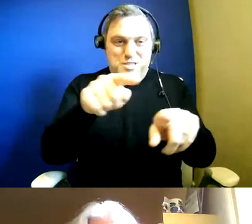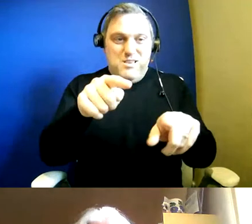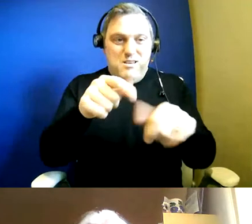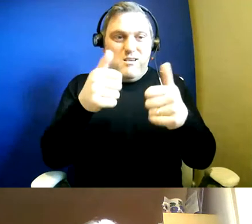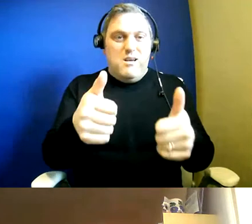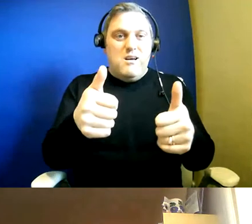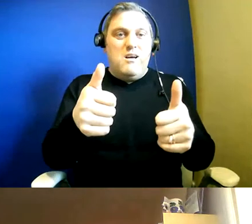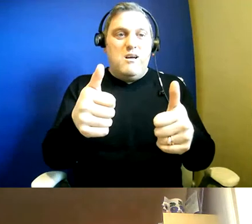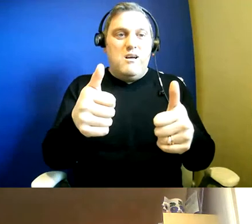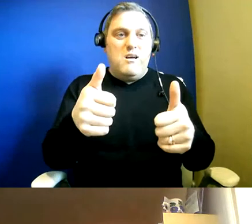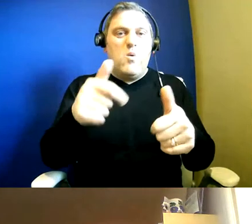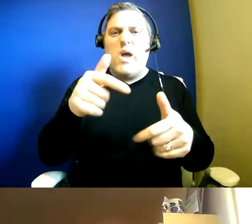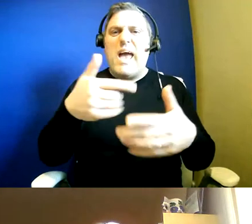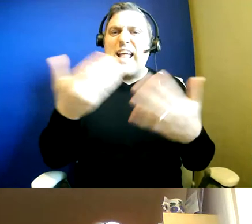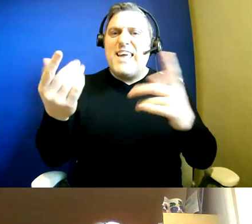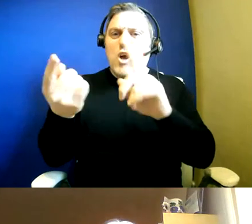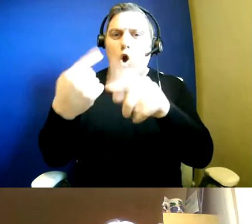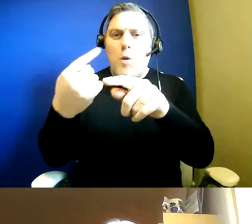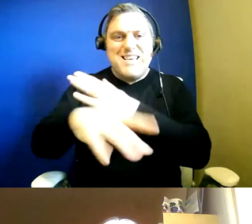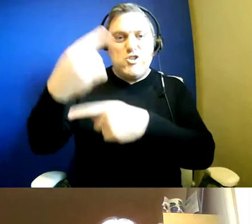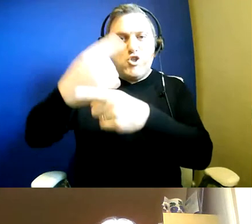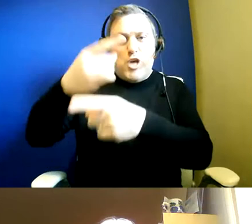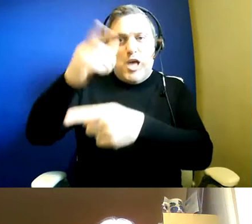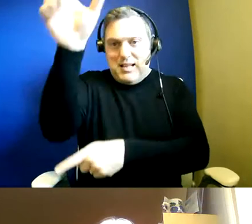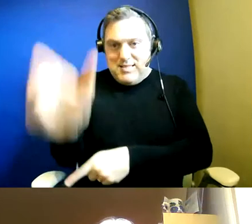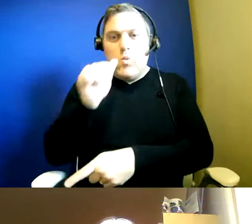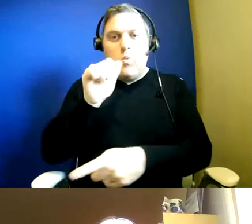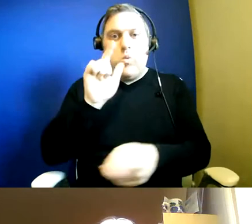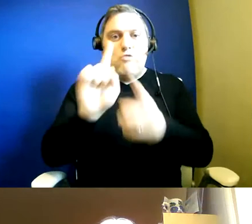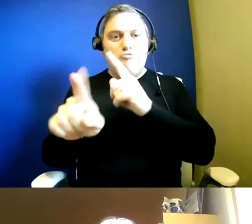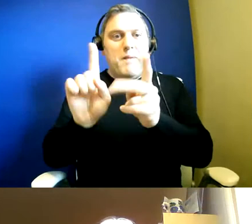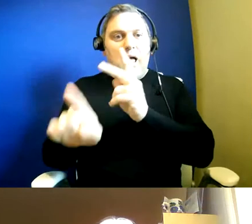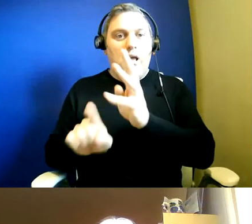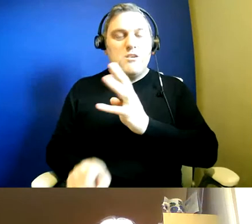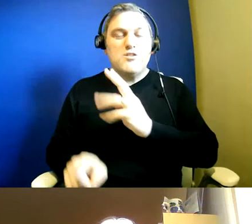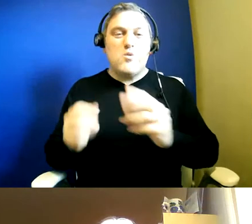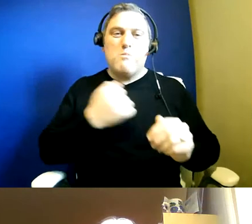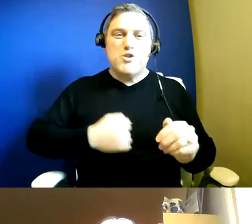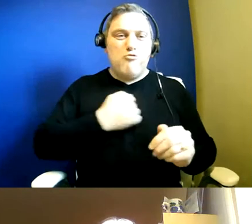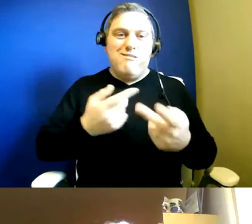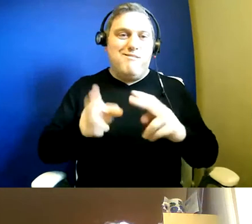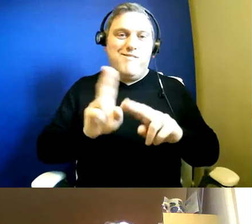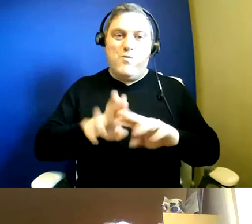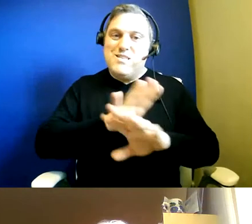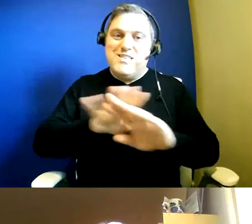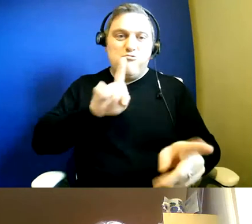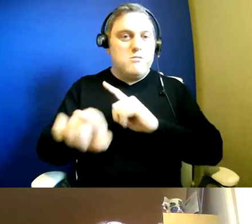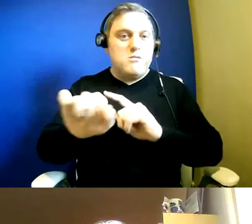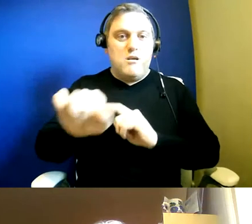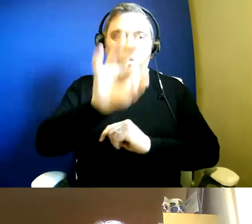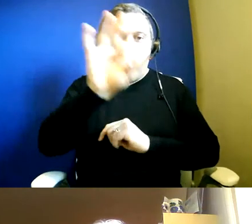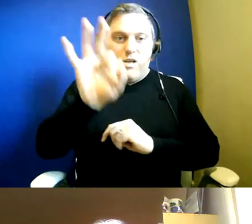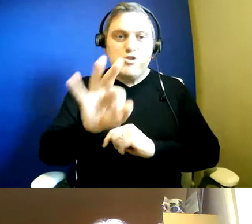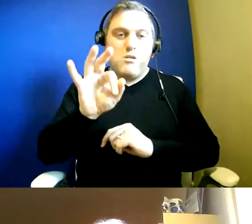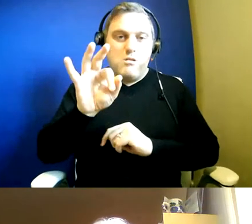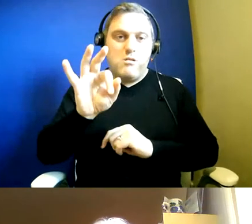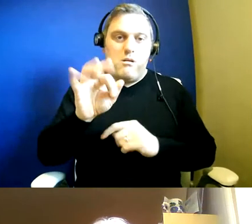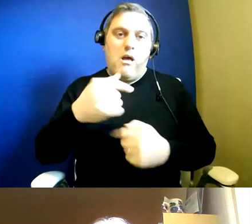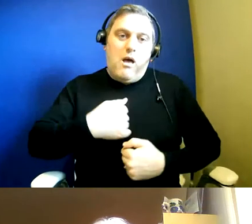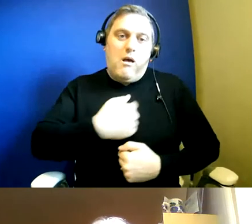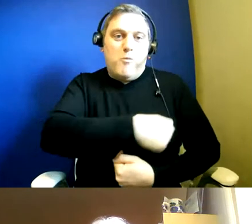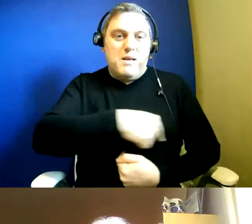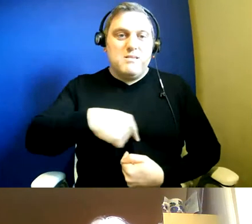As I say, we pick up everything in the chat box, so I'm so sorry if we didn't get to your question now. I can